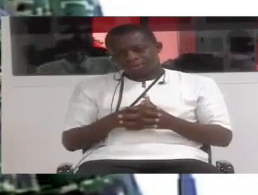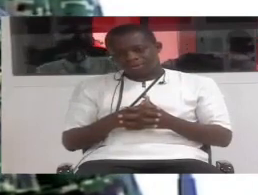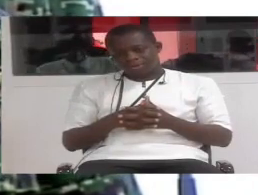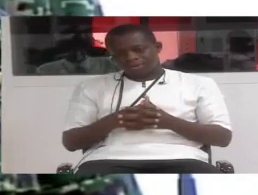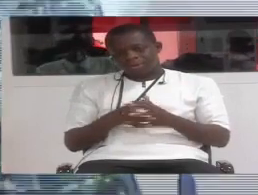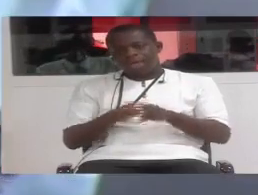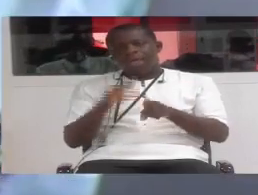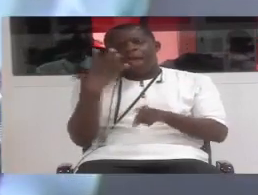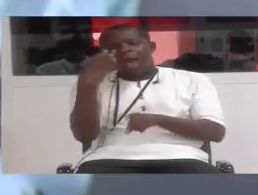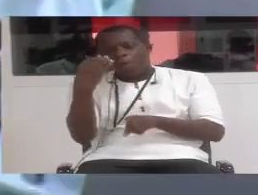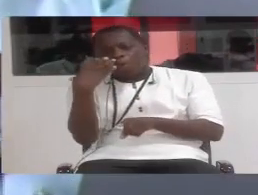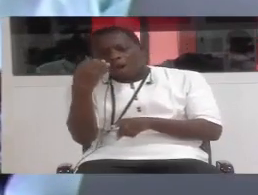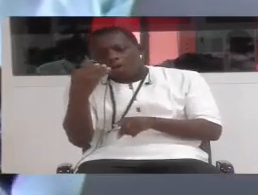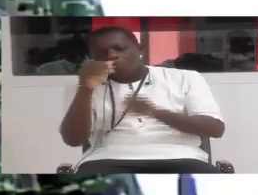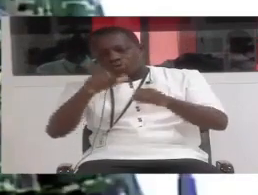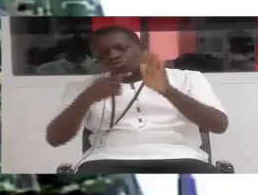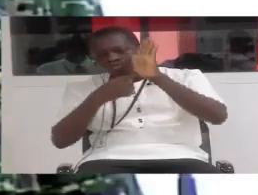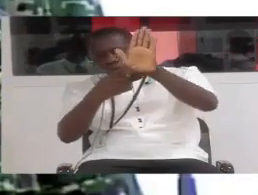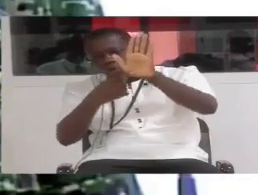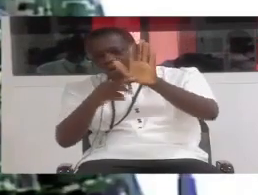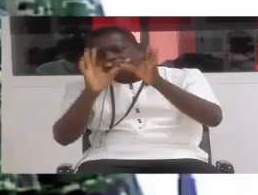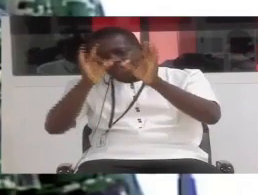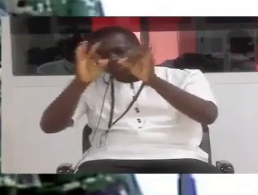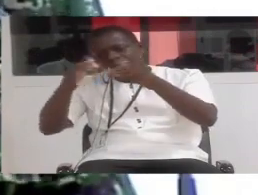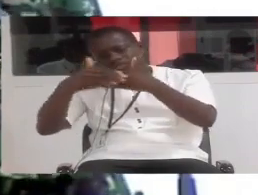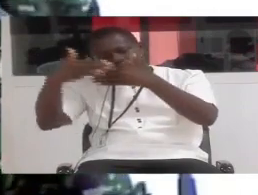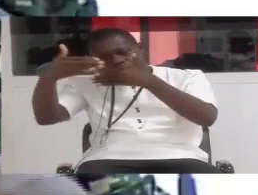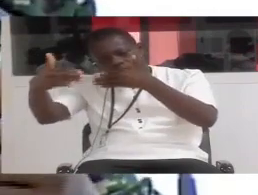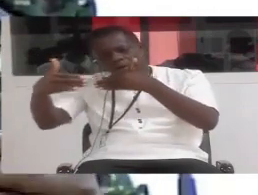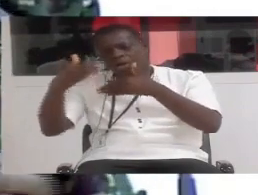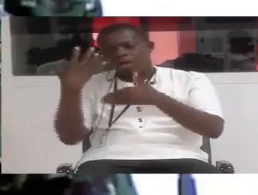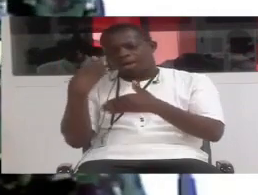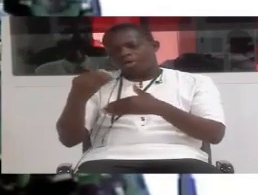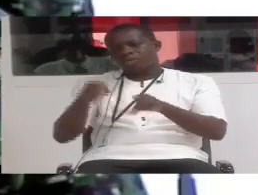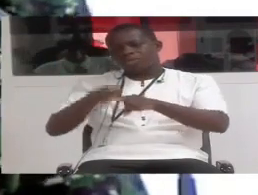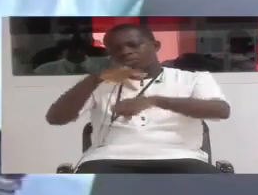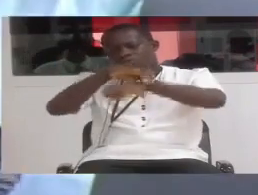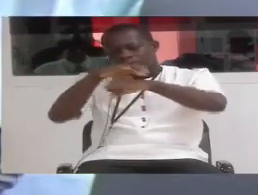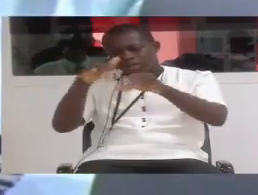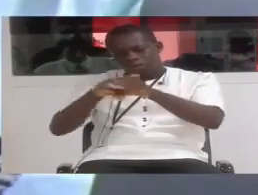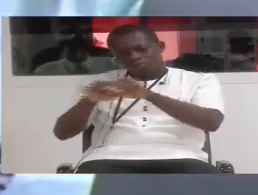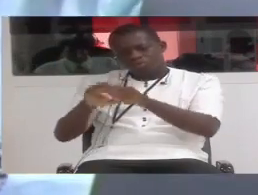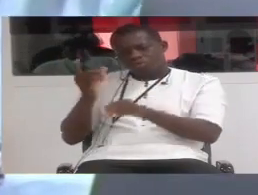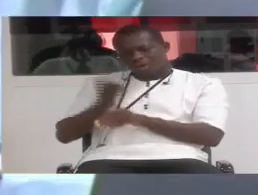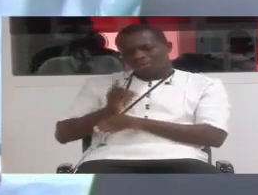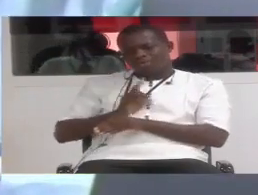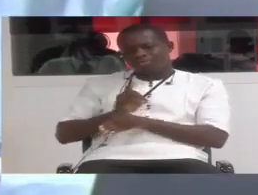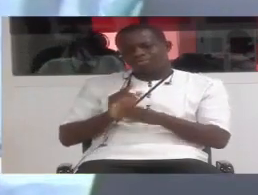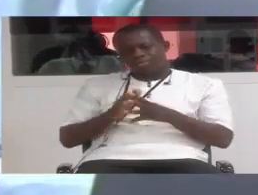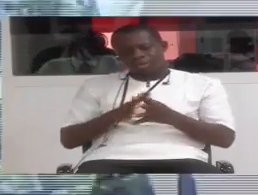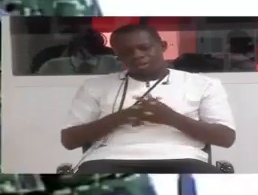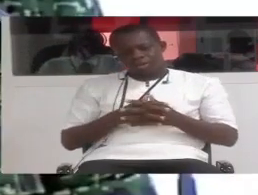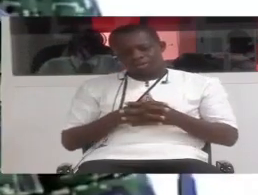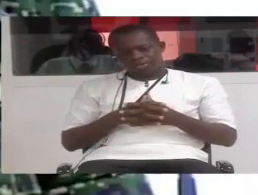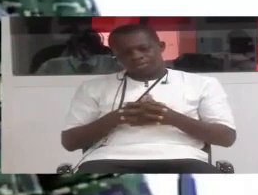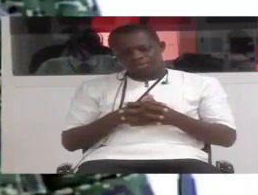yeah. How can you demonstrate? Can you explain further what this holding entailed? Mun nga ñoo wax